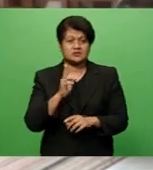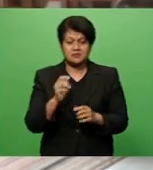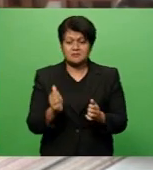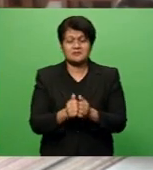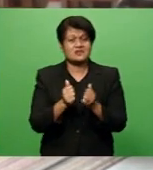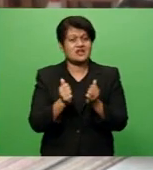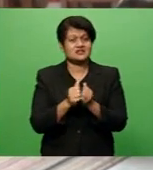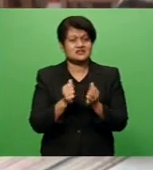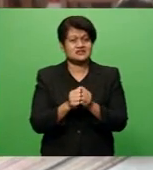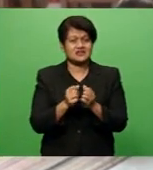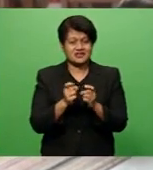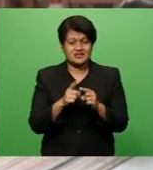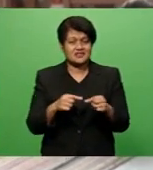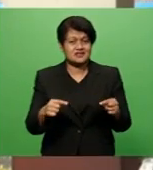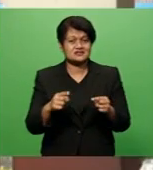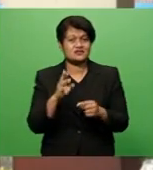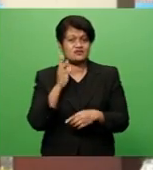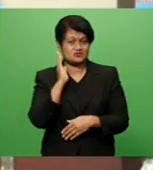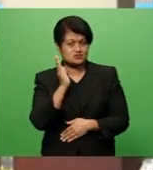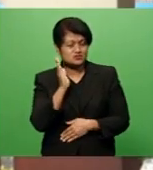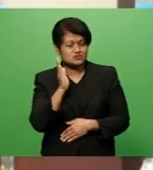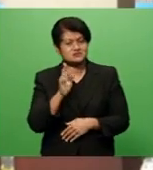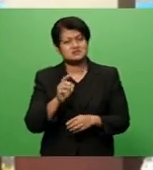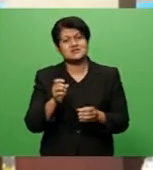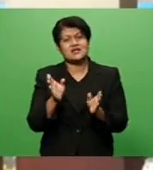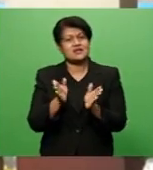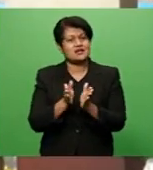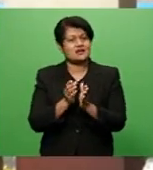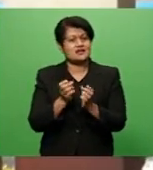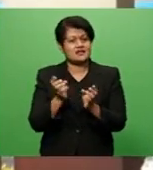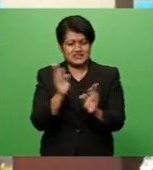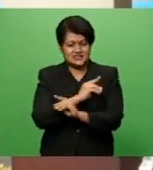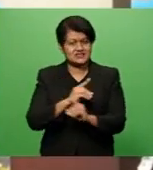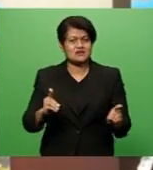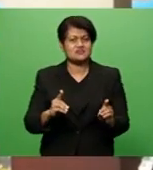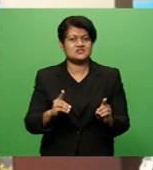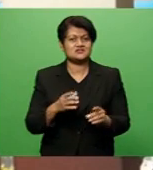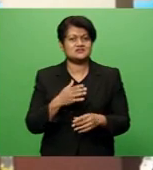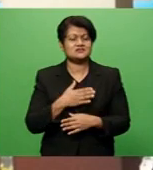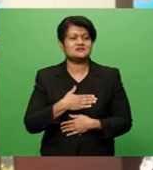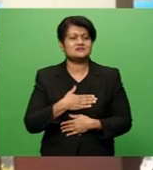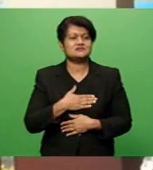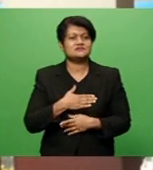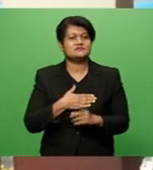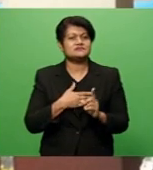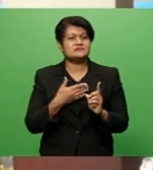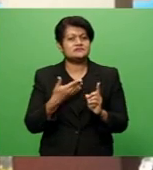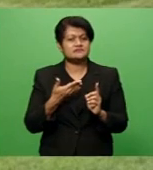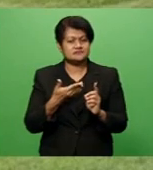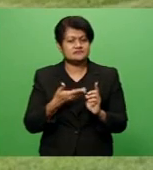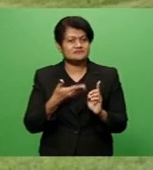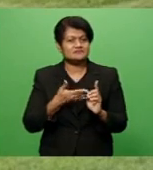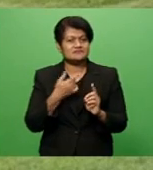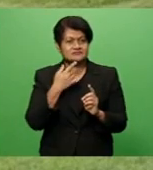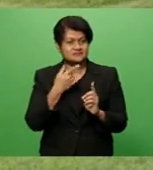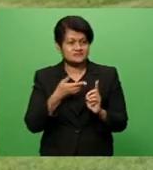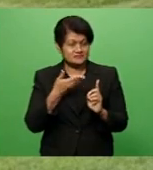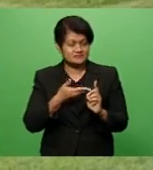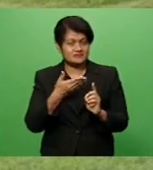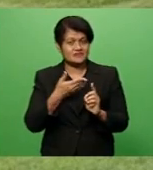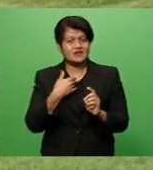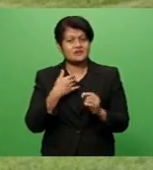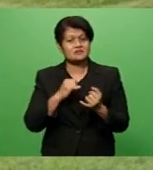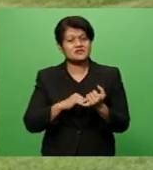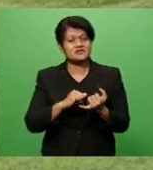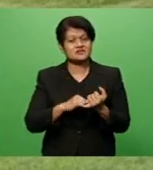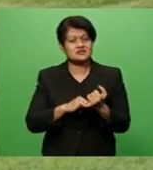been damaged. I'm a widow, and my son is today we'll take my son